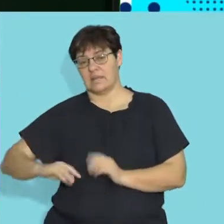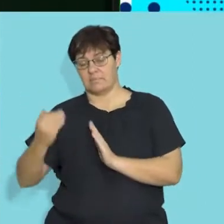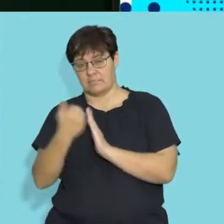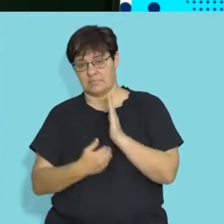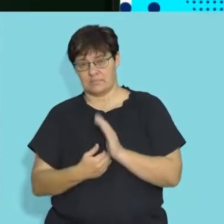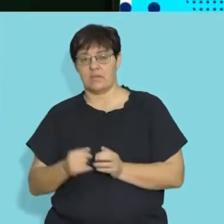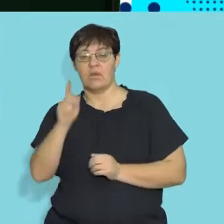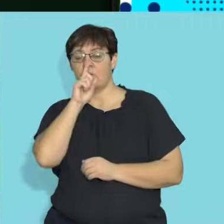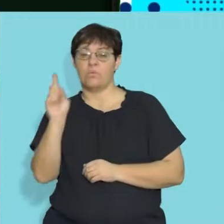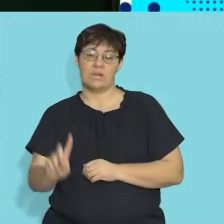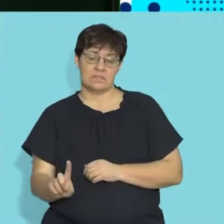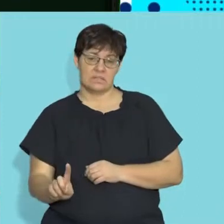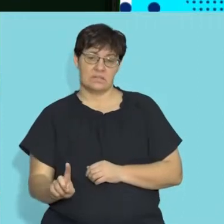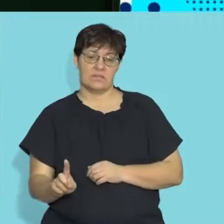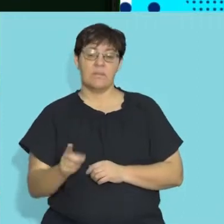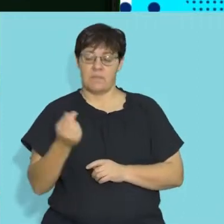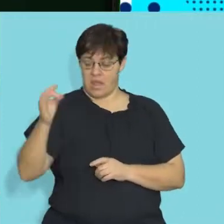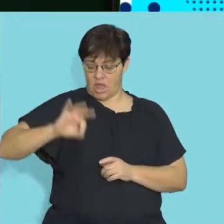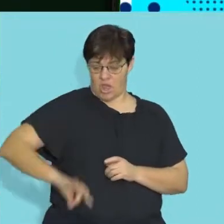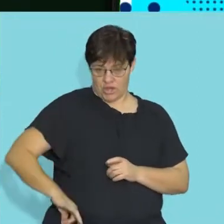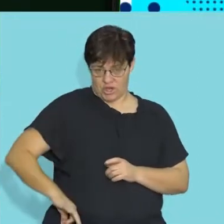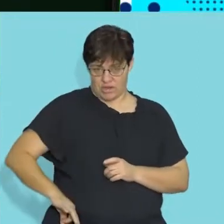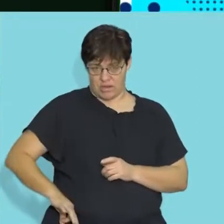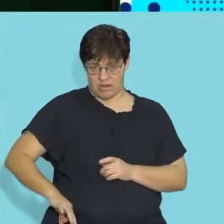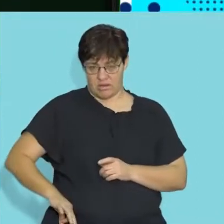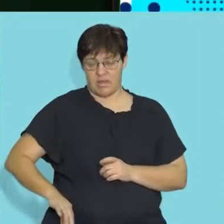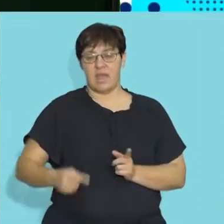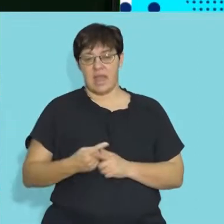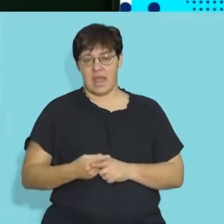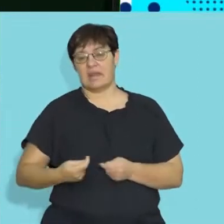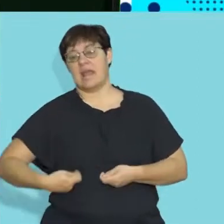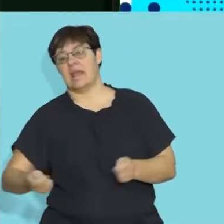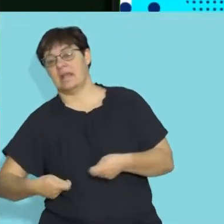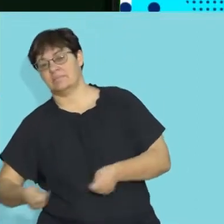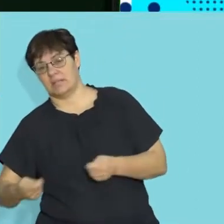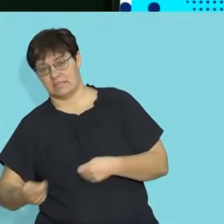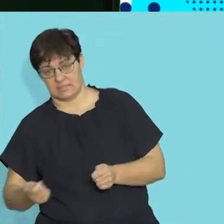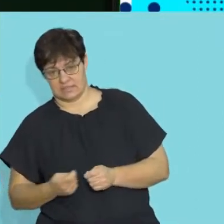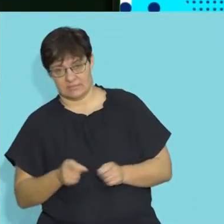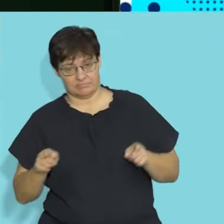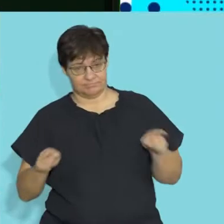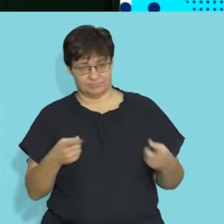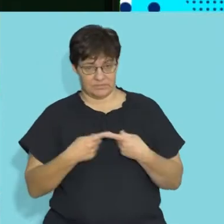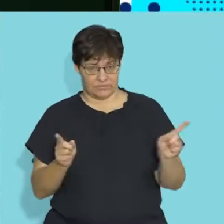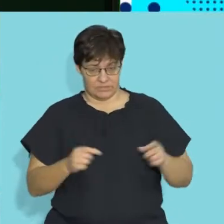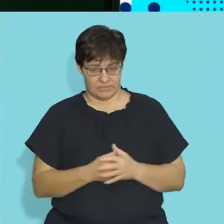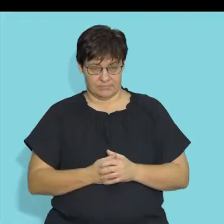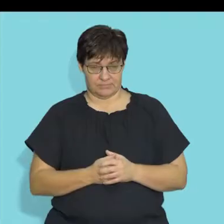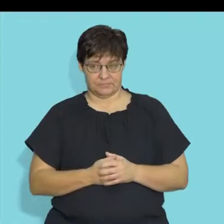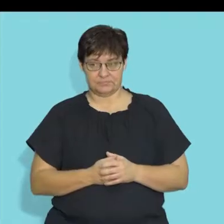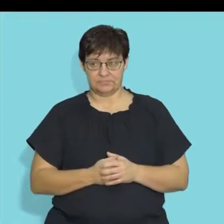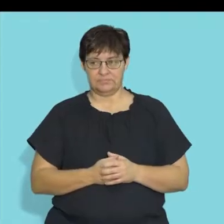at incomes that you have earned and expenses that you have incurred. Okay, so the next